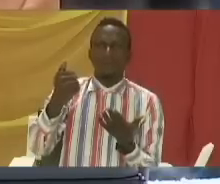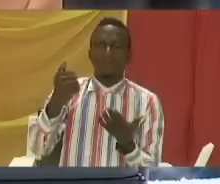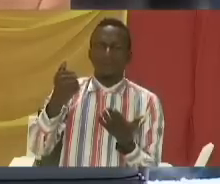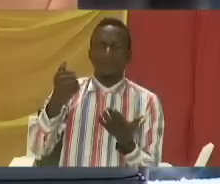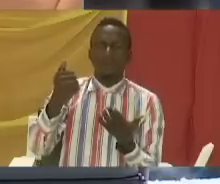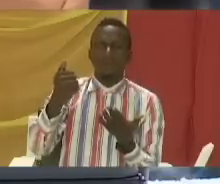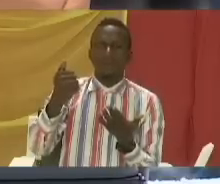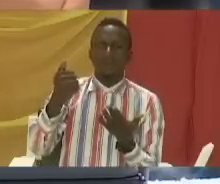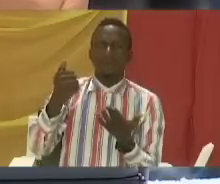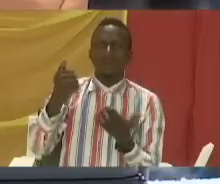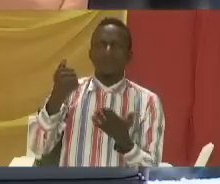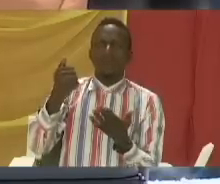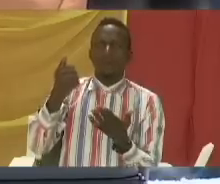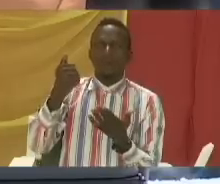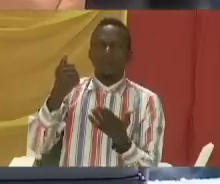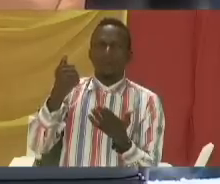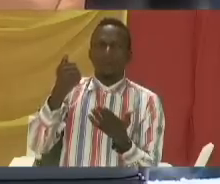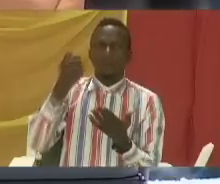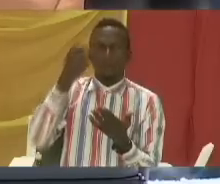On your behalf,